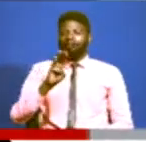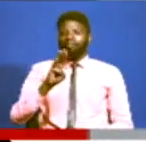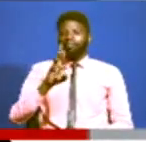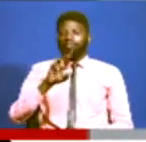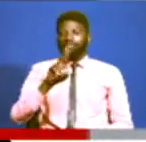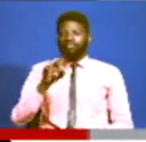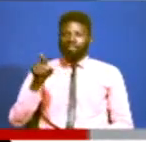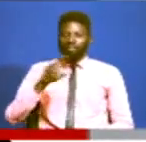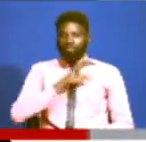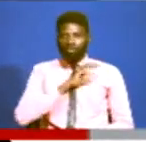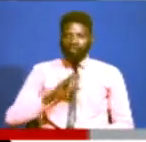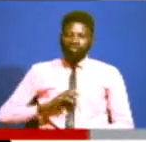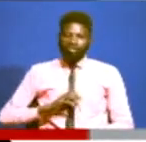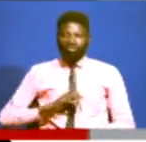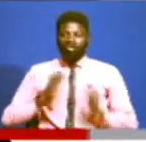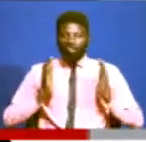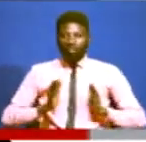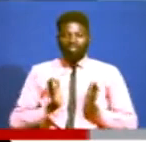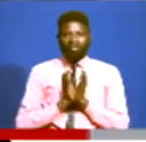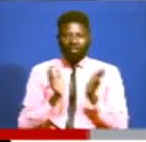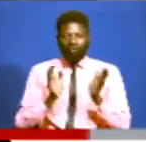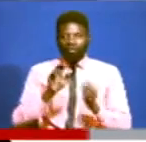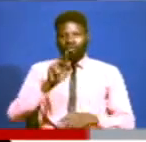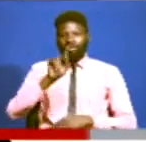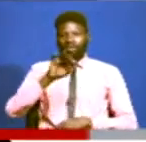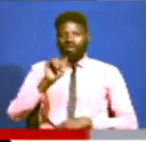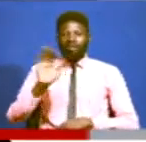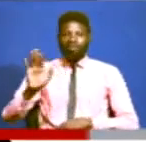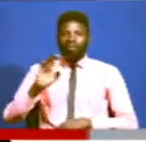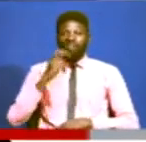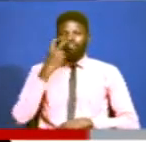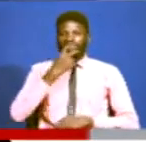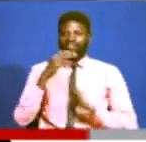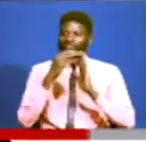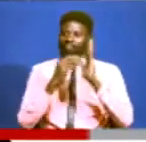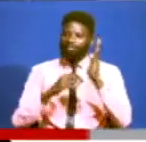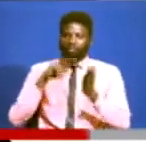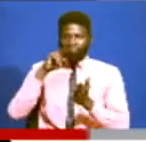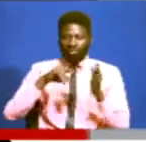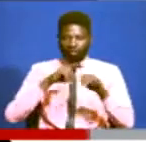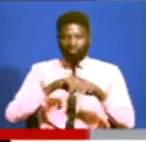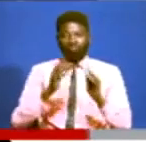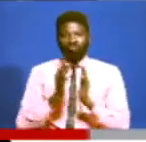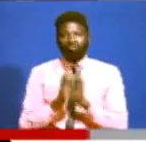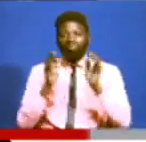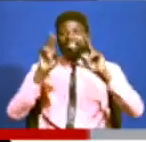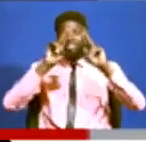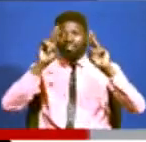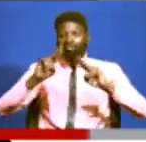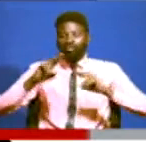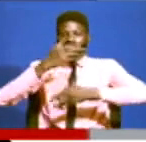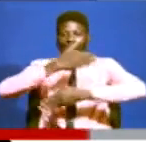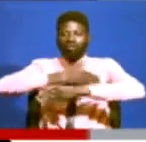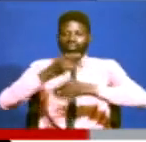Revenue Authority, reading his speech there at the celebrations of the International Customs Day. Those are marked